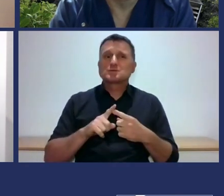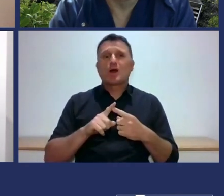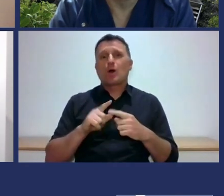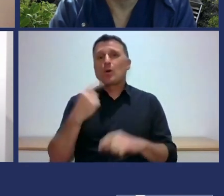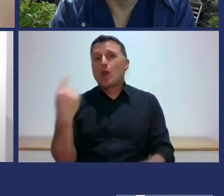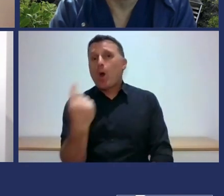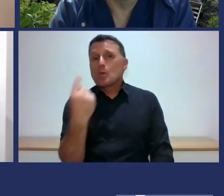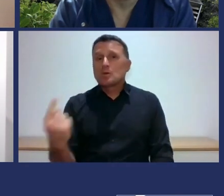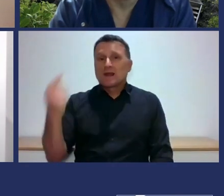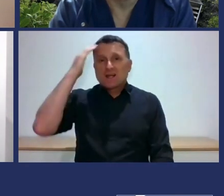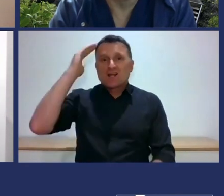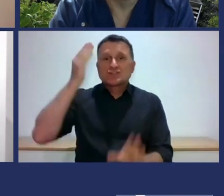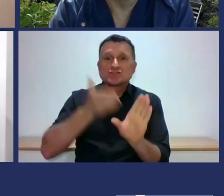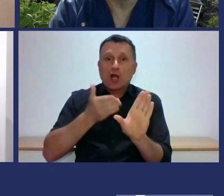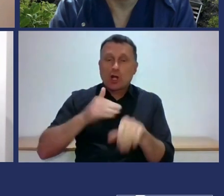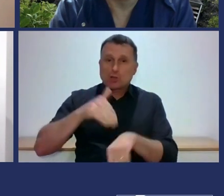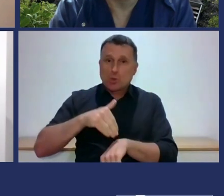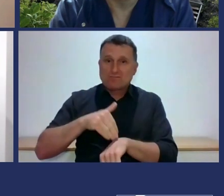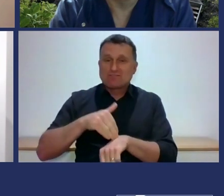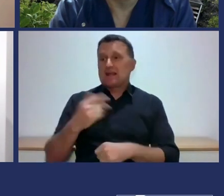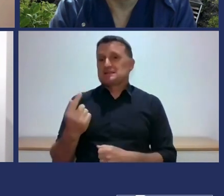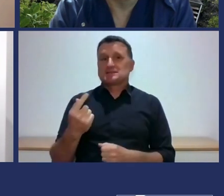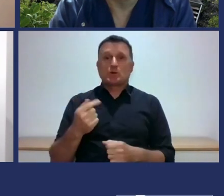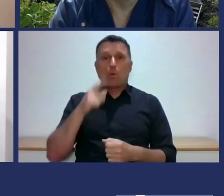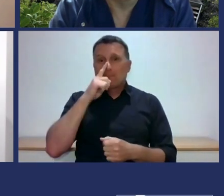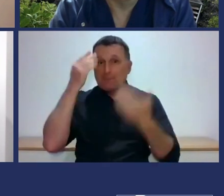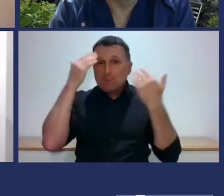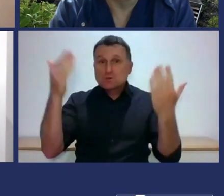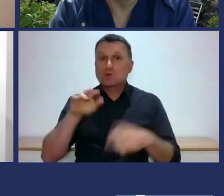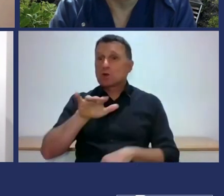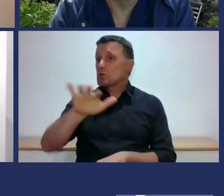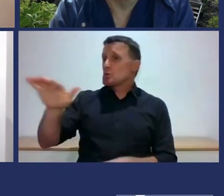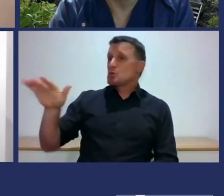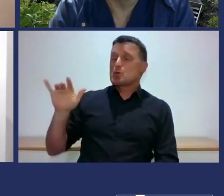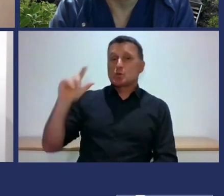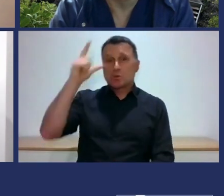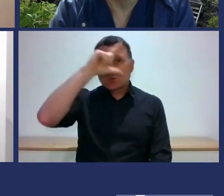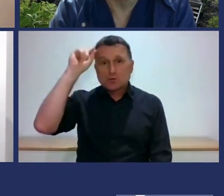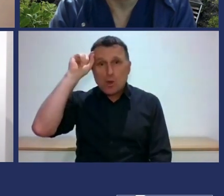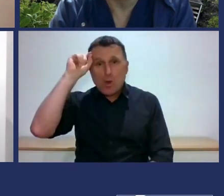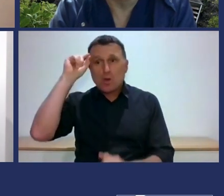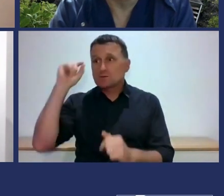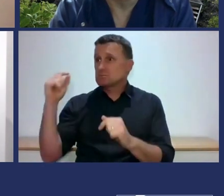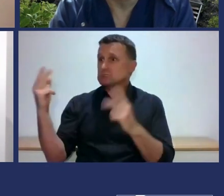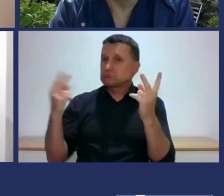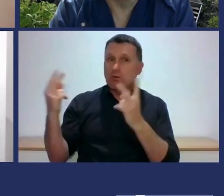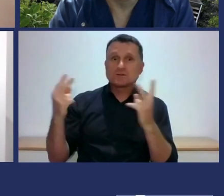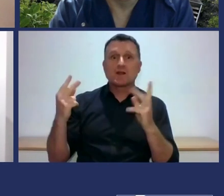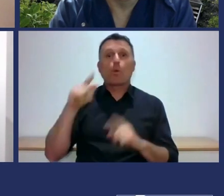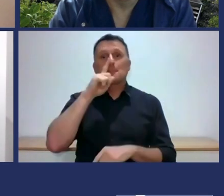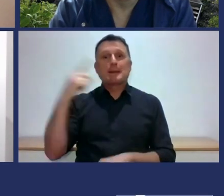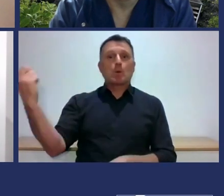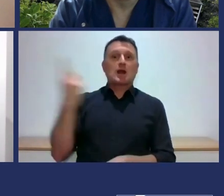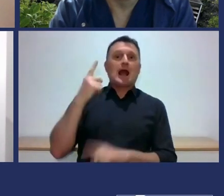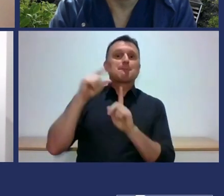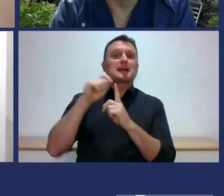being surrounded by strange faces. And, you know, Chris, I think you mentioned that your colleagues that wear PPE, you know, all you're